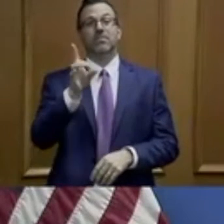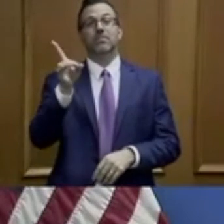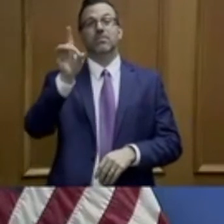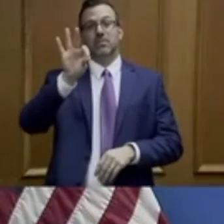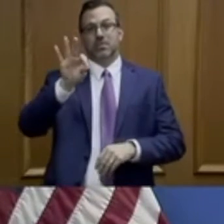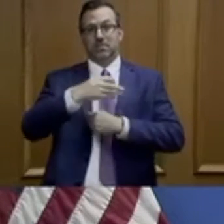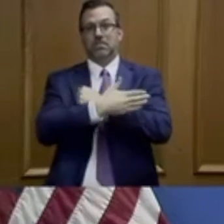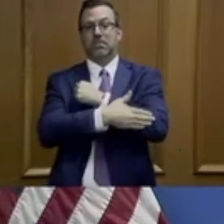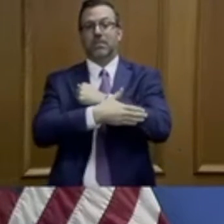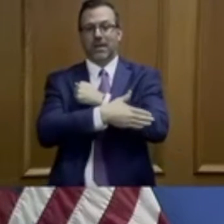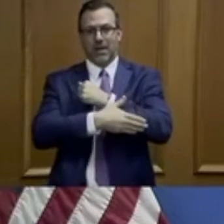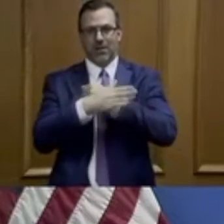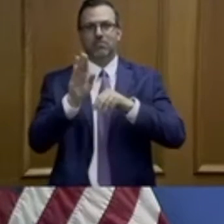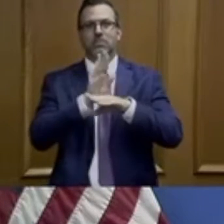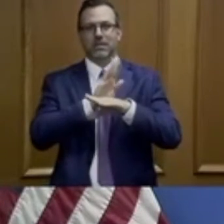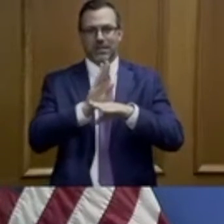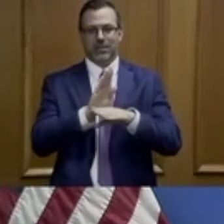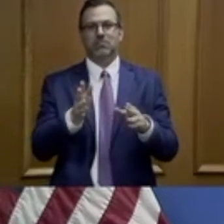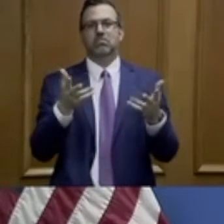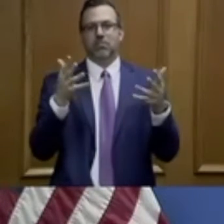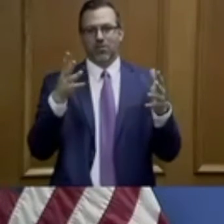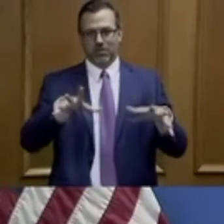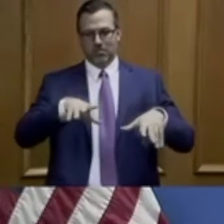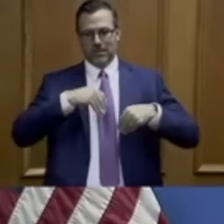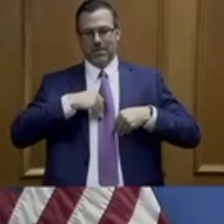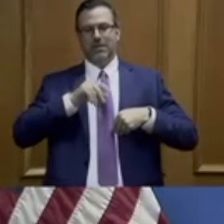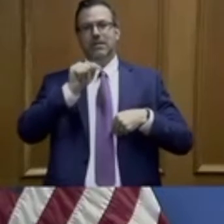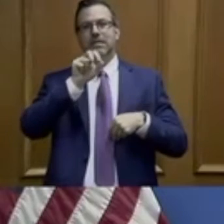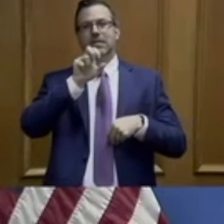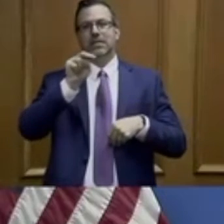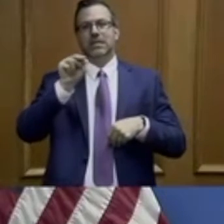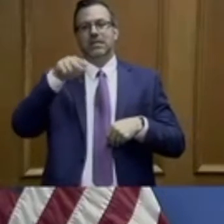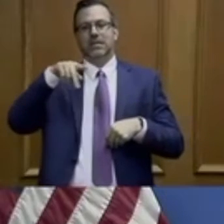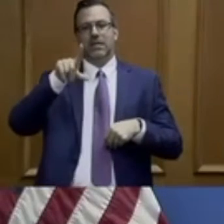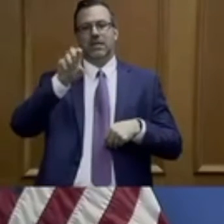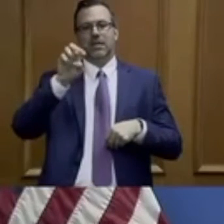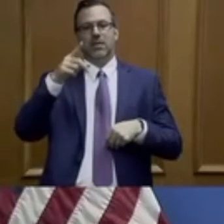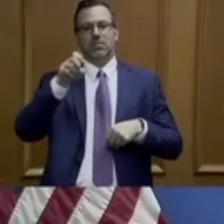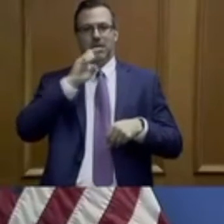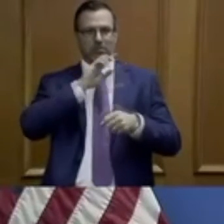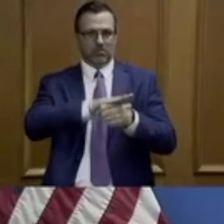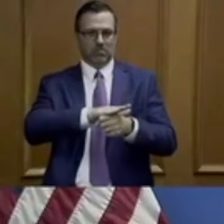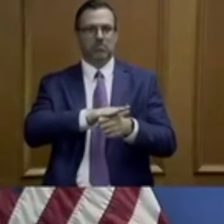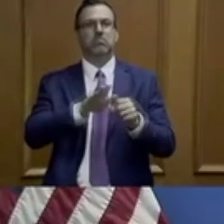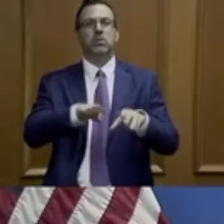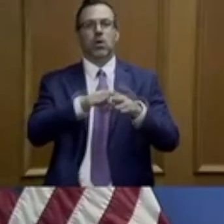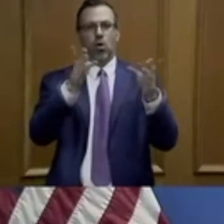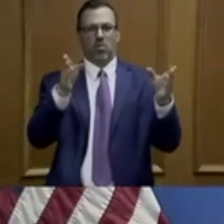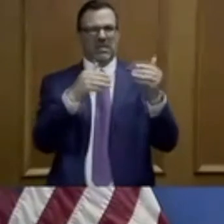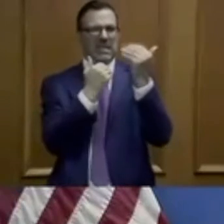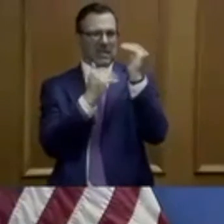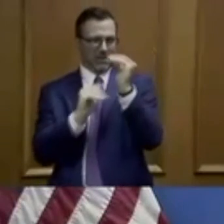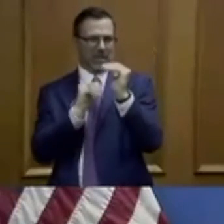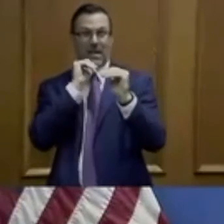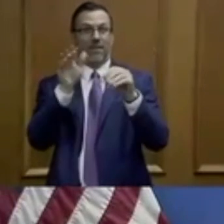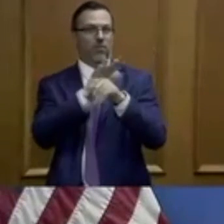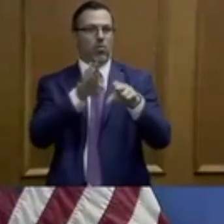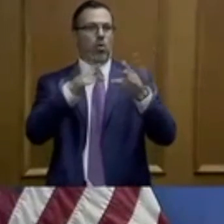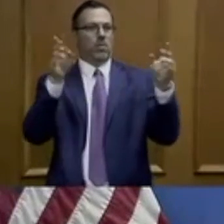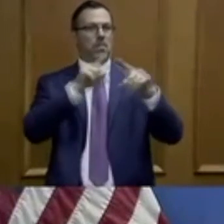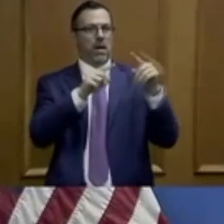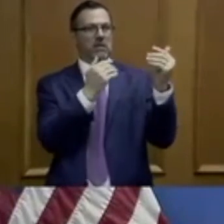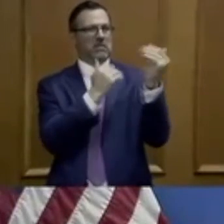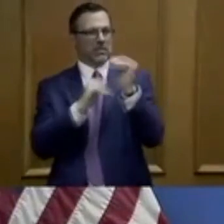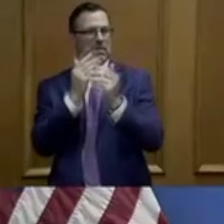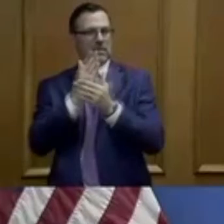we see businesses taking the Tennessee Pledge and opening at limited capacity. Restaurants are beginning to open,